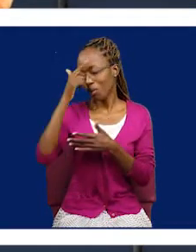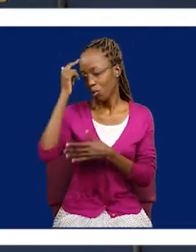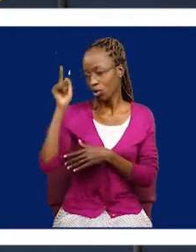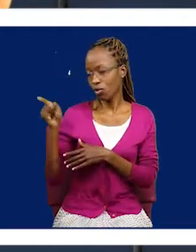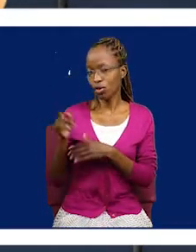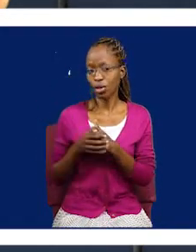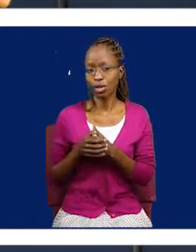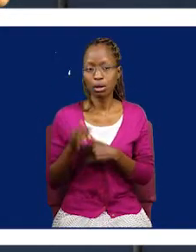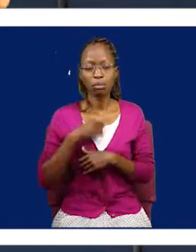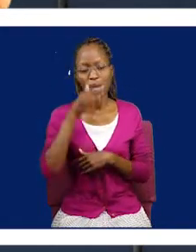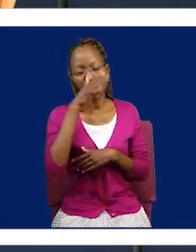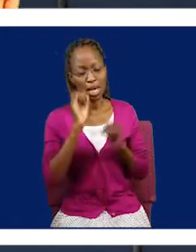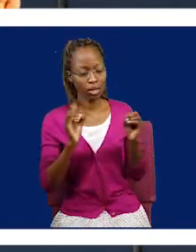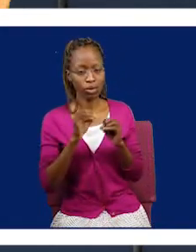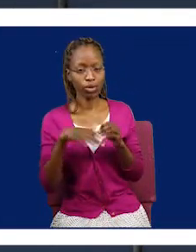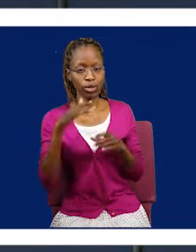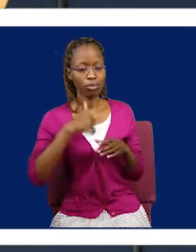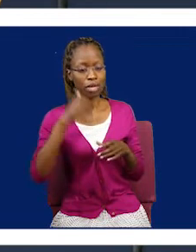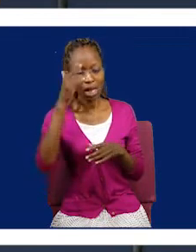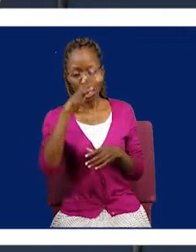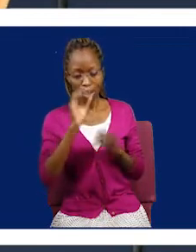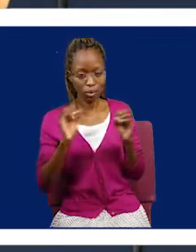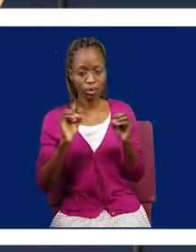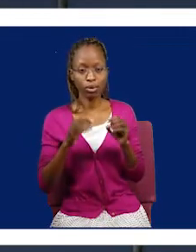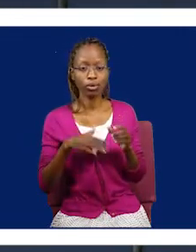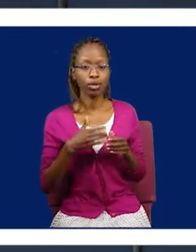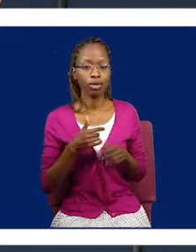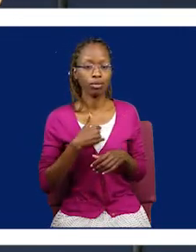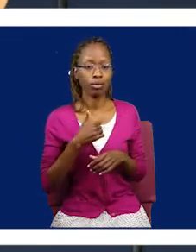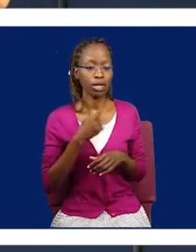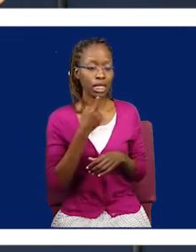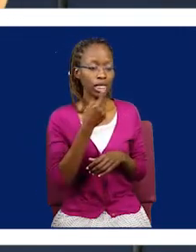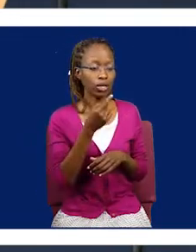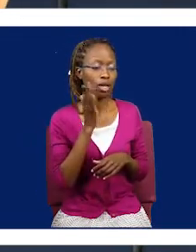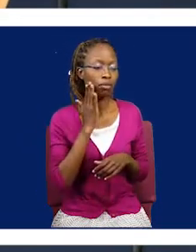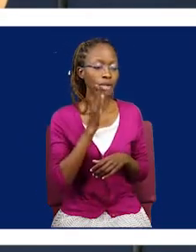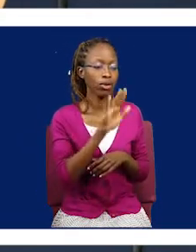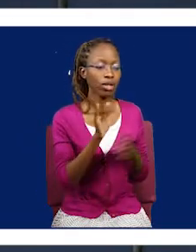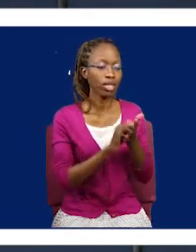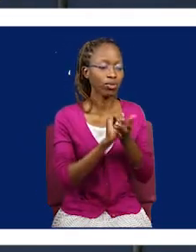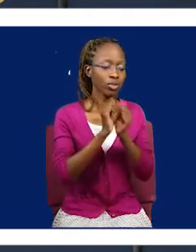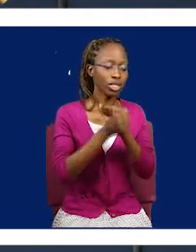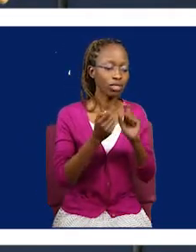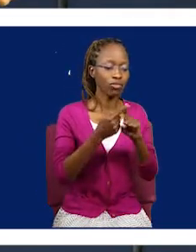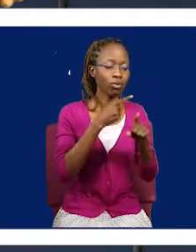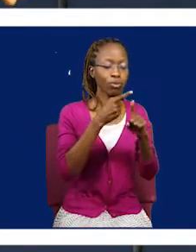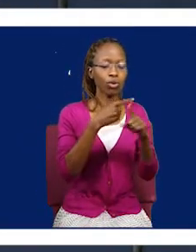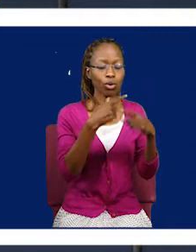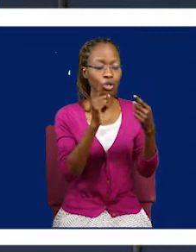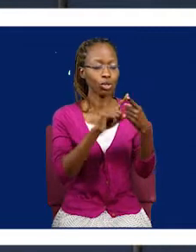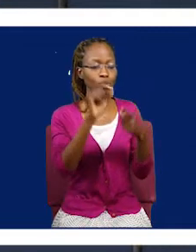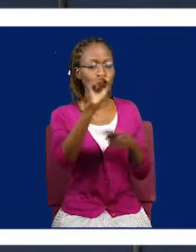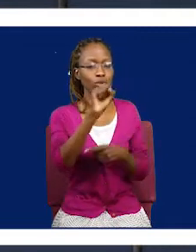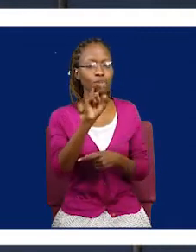to you. I didn't lie. You know, I didn't lie. I just forgot to tell your mom that we changed our minds from going to